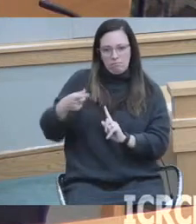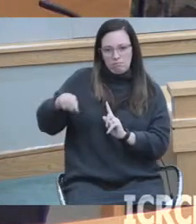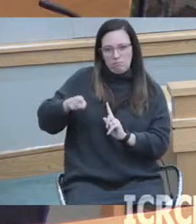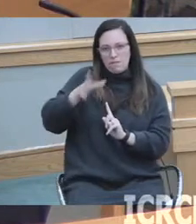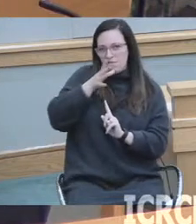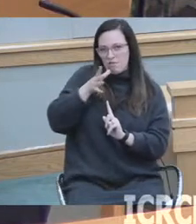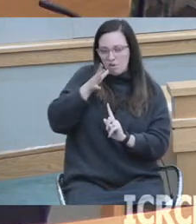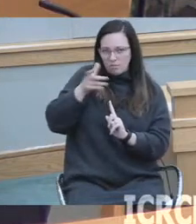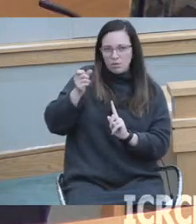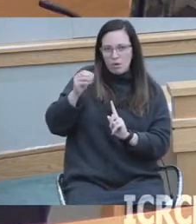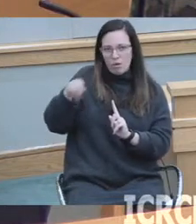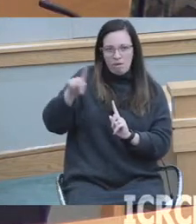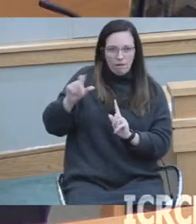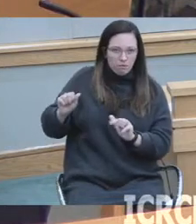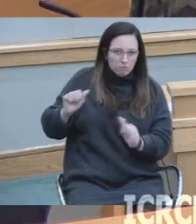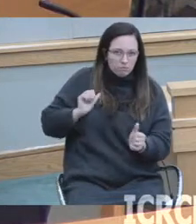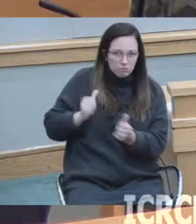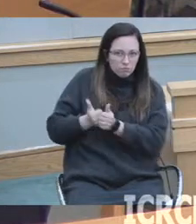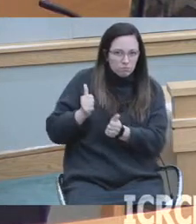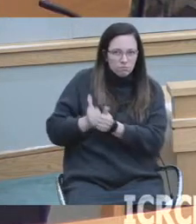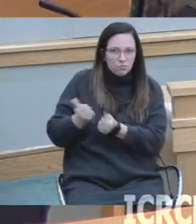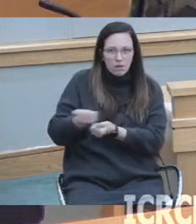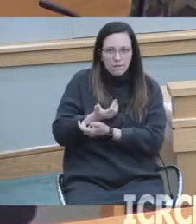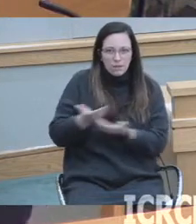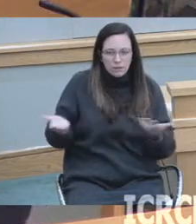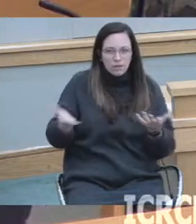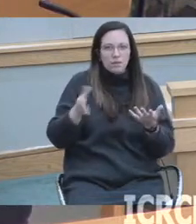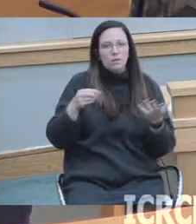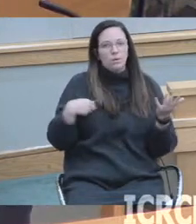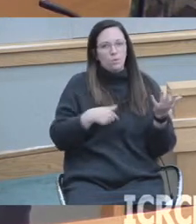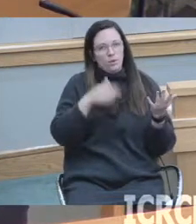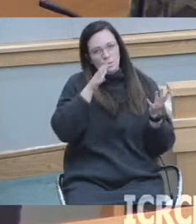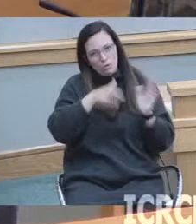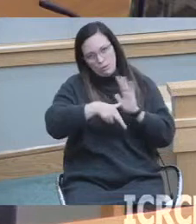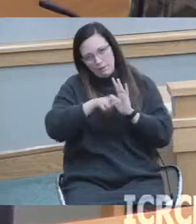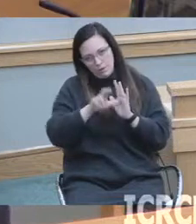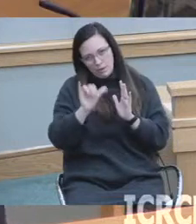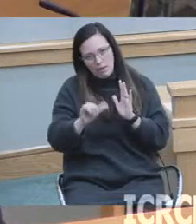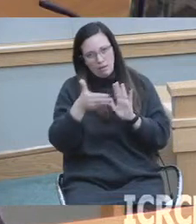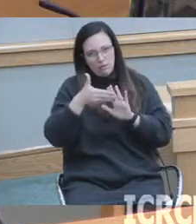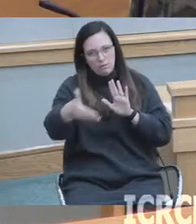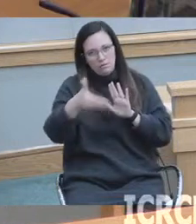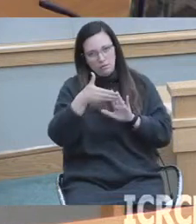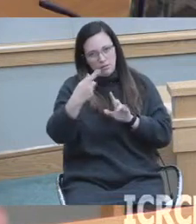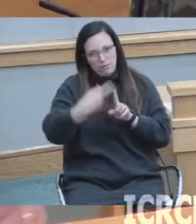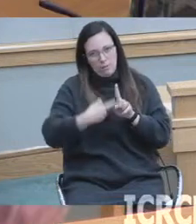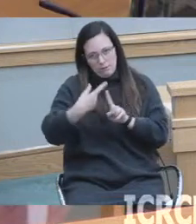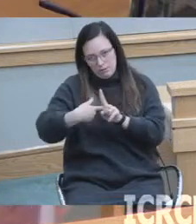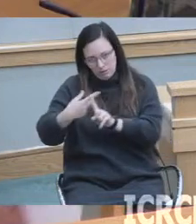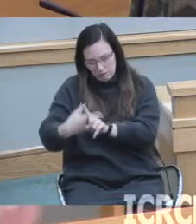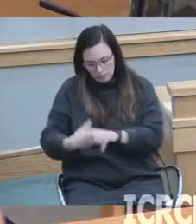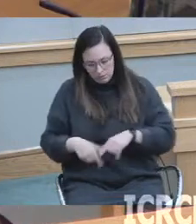so they can bring us up to speed on everything, and we'll be reviewing that in the upcoming months.